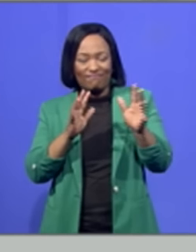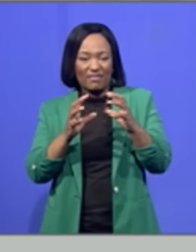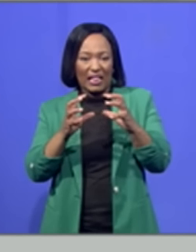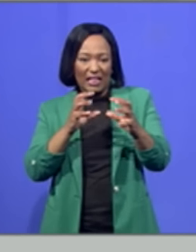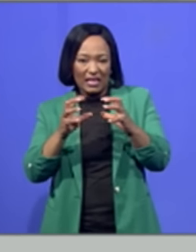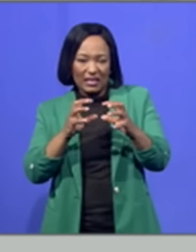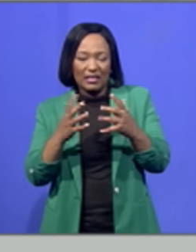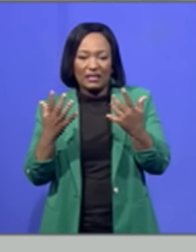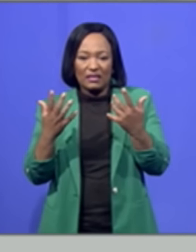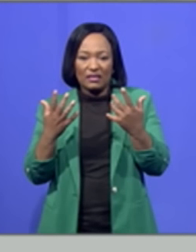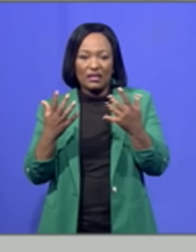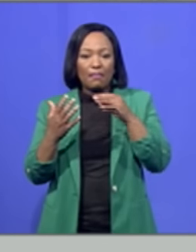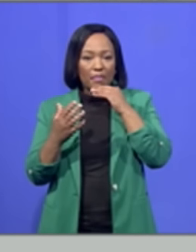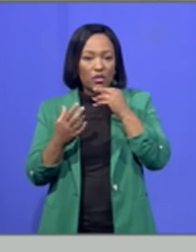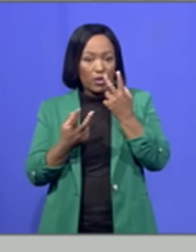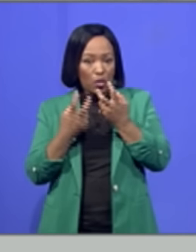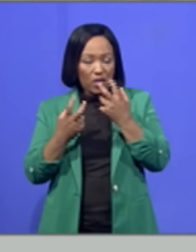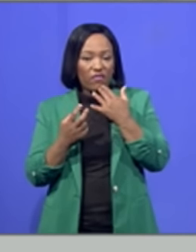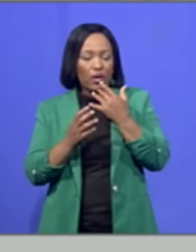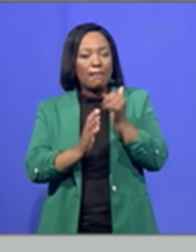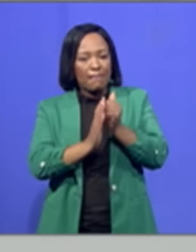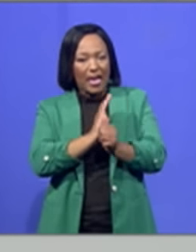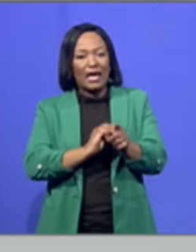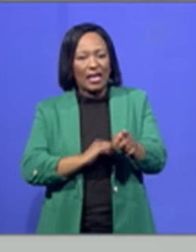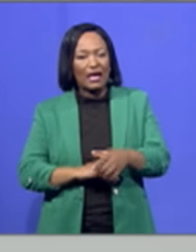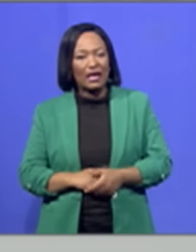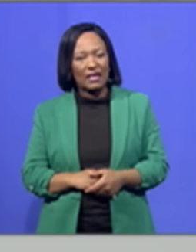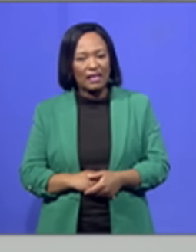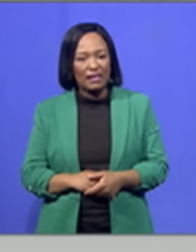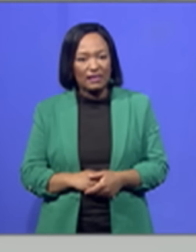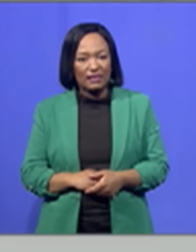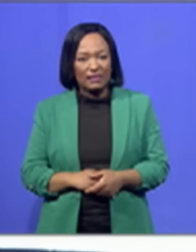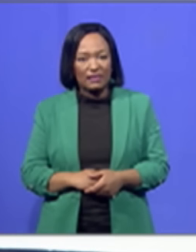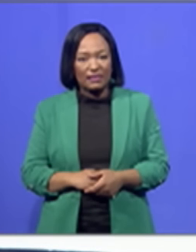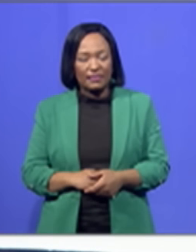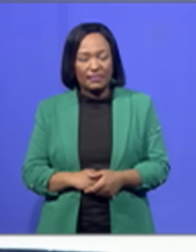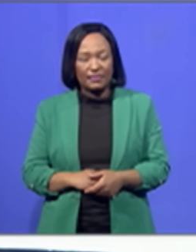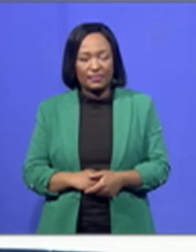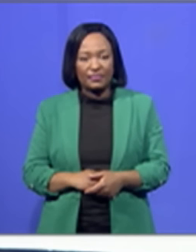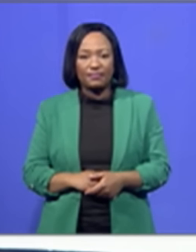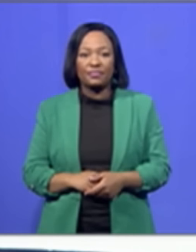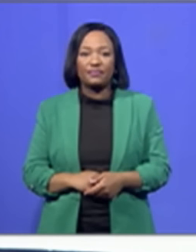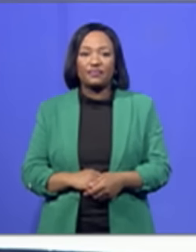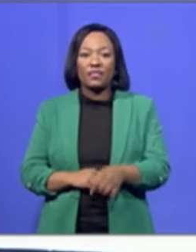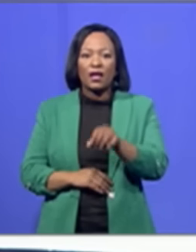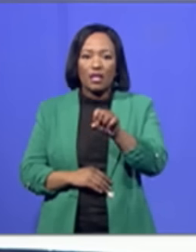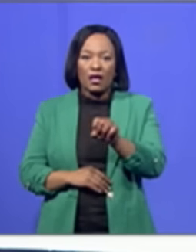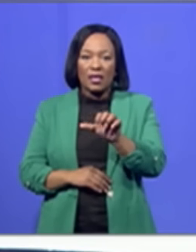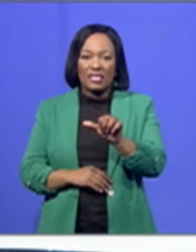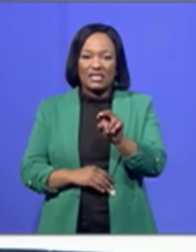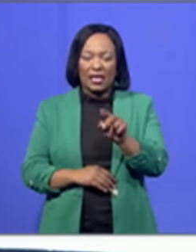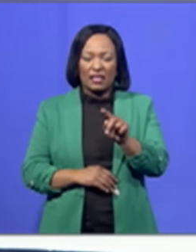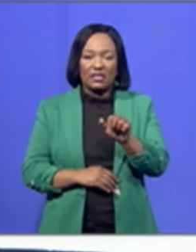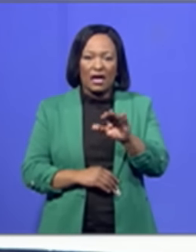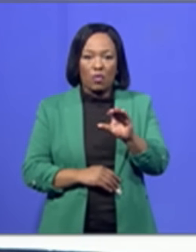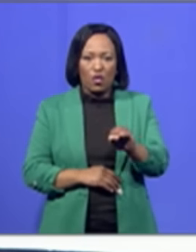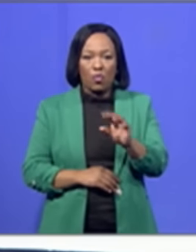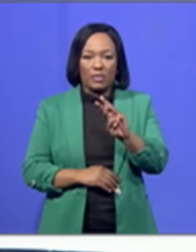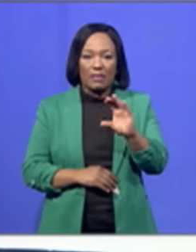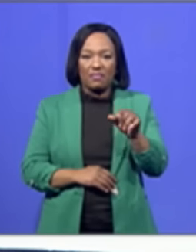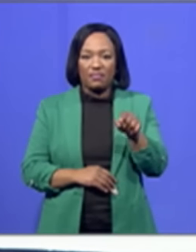then he was dead. Which we were looking for him was murder. That's murder. Santaco ka Western Cape ipileditše gore go